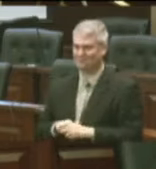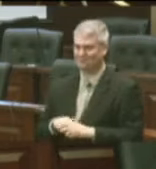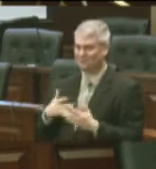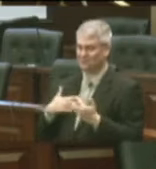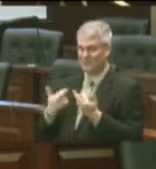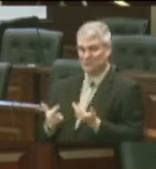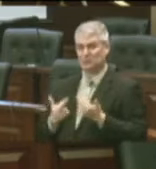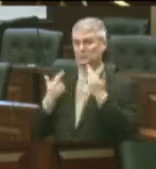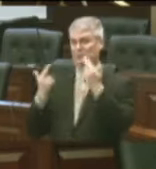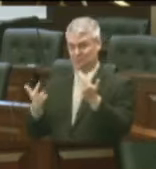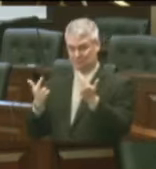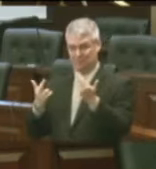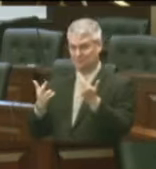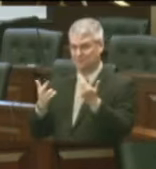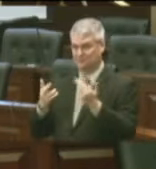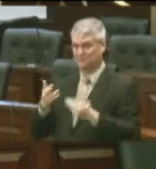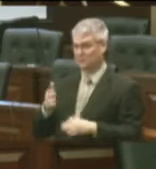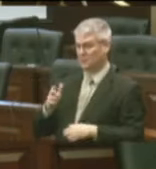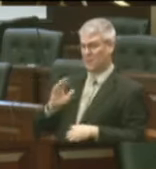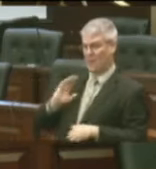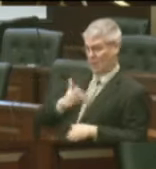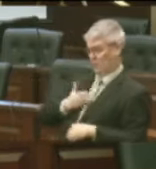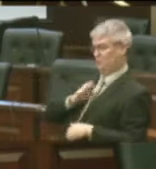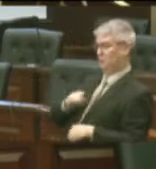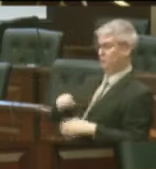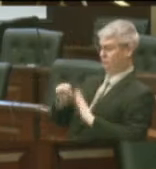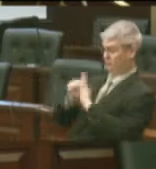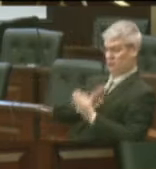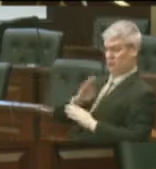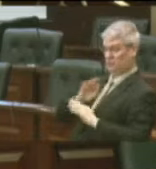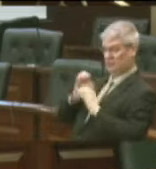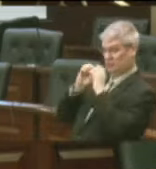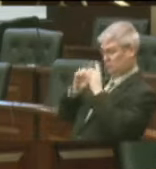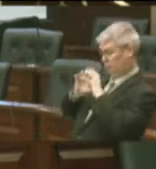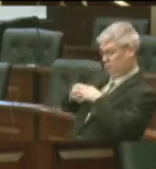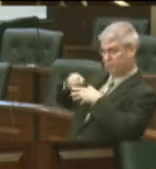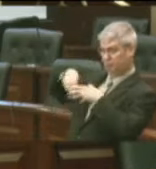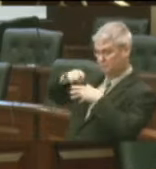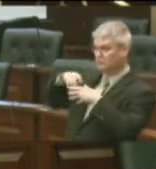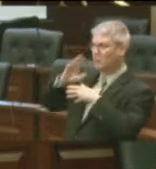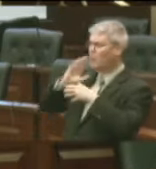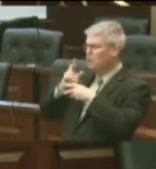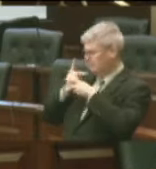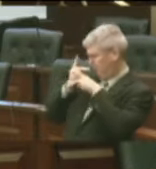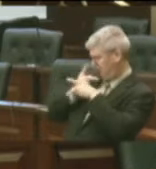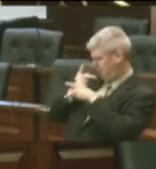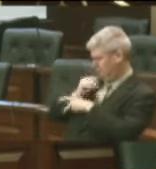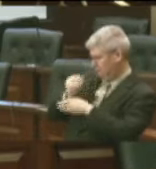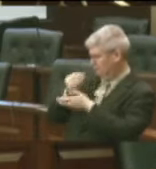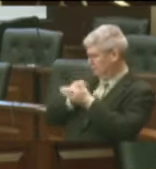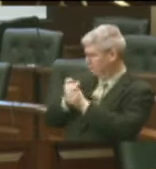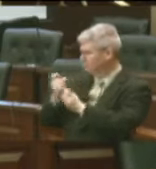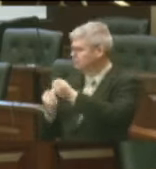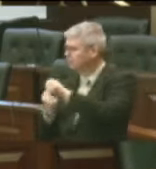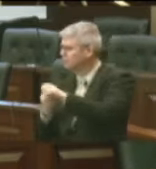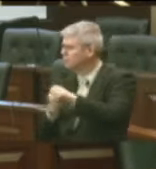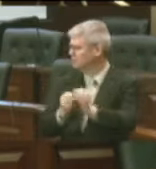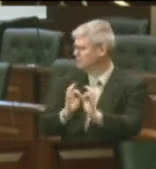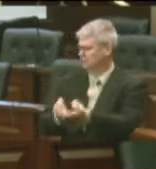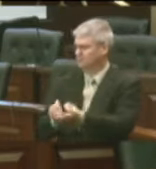deliberate and considerate in their thoughts with the restoration of the funds as they have been with the reduction of their funds, that